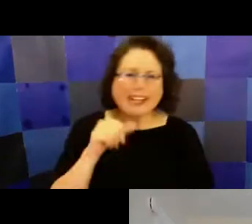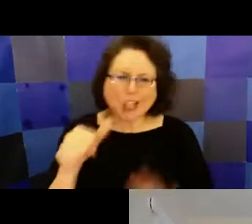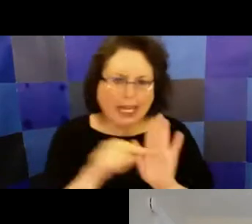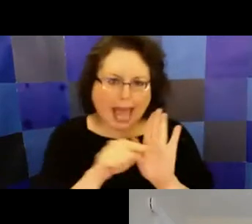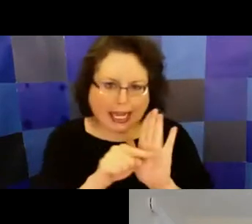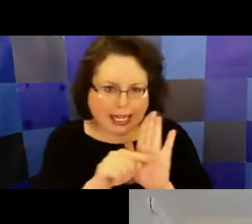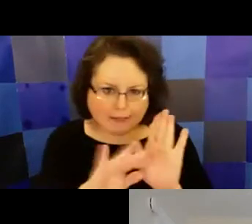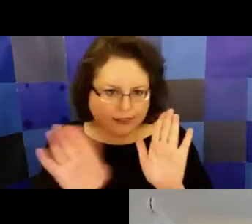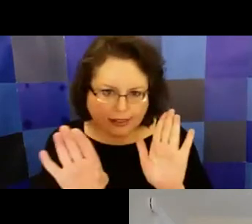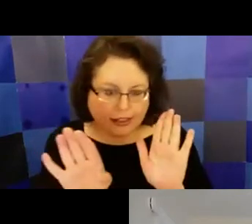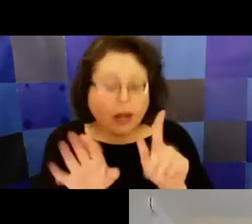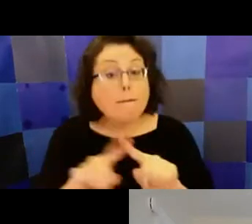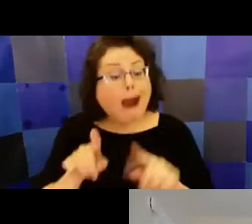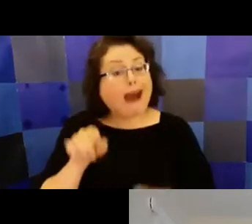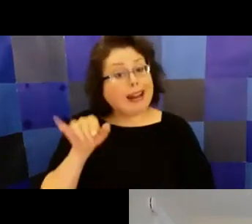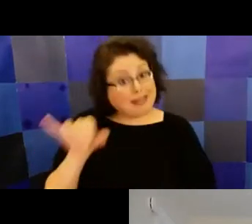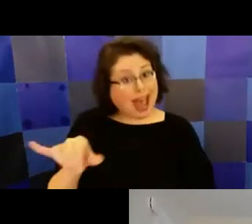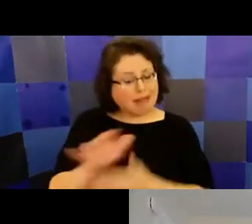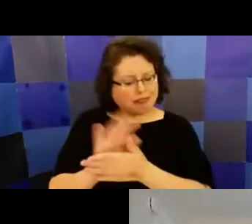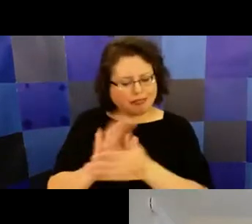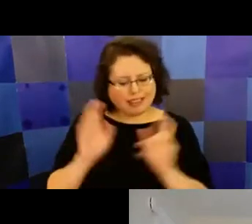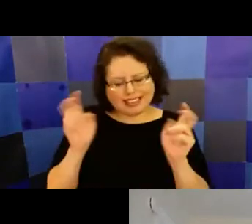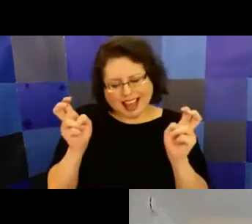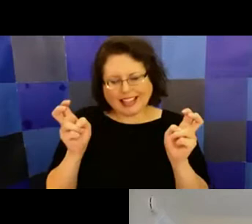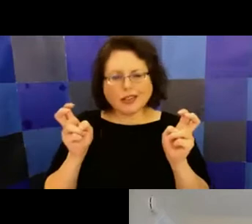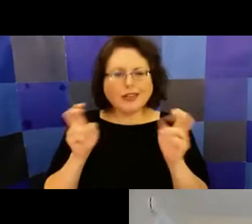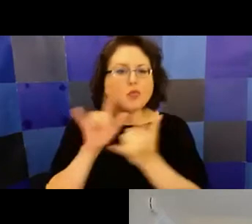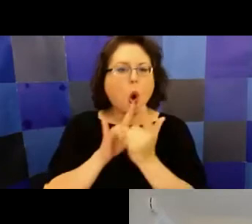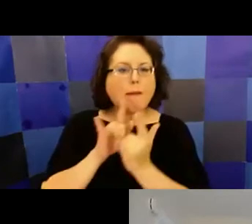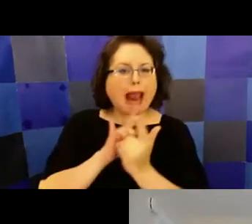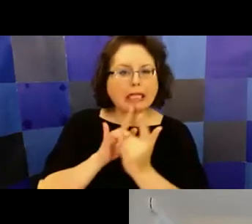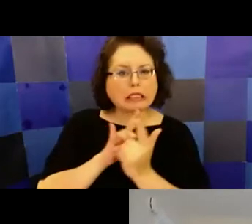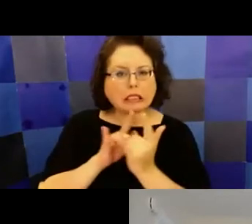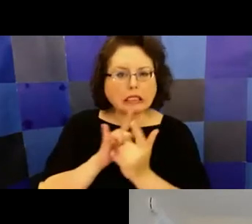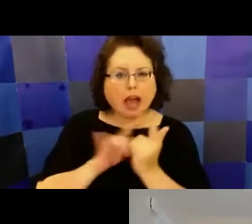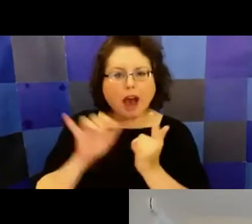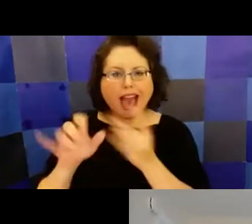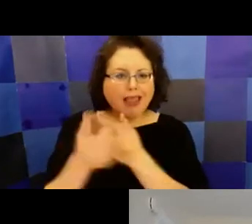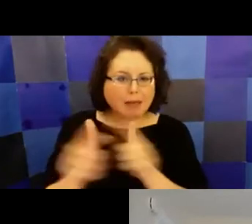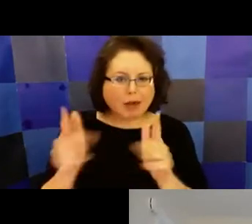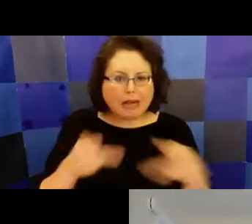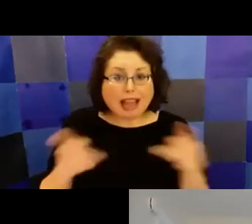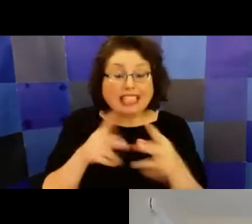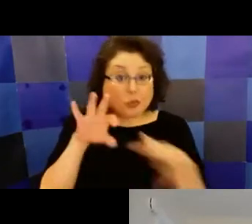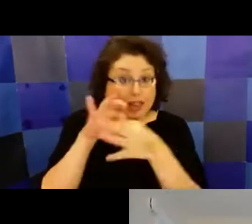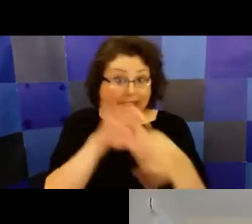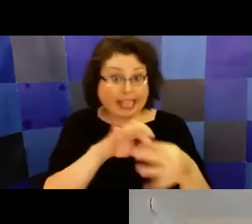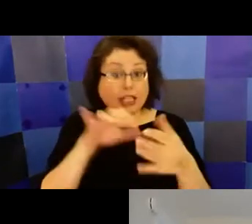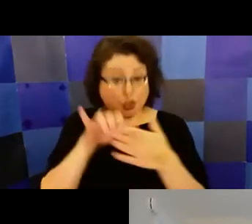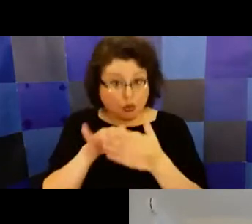there is this kind of romance of the liberated territories, and particularly with education